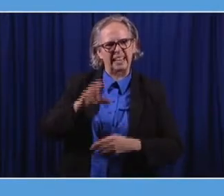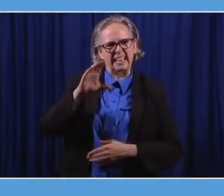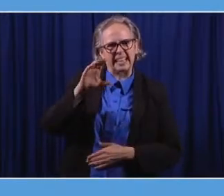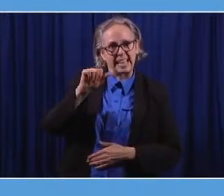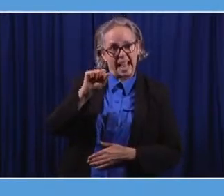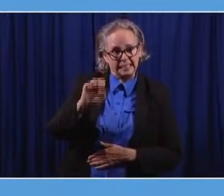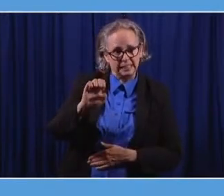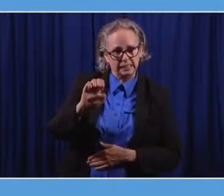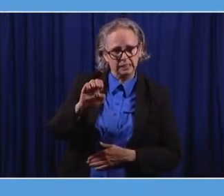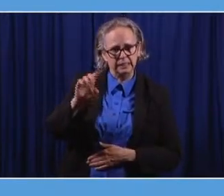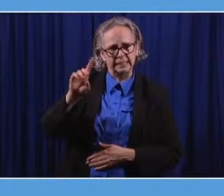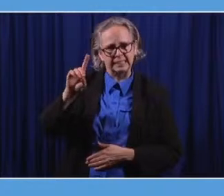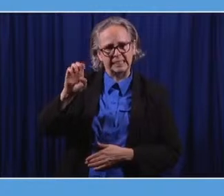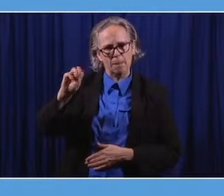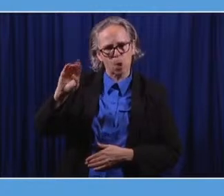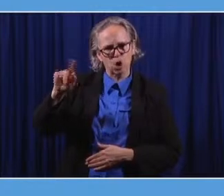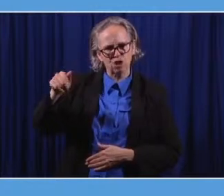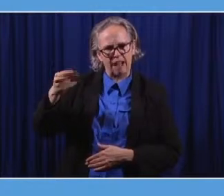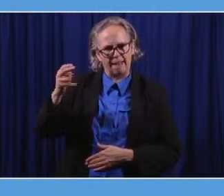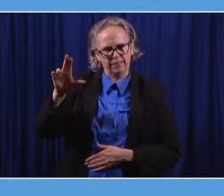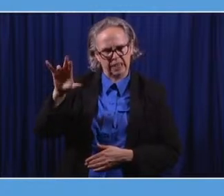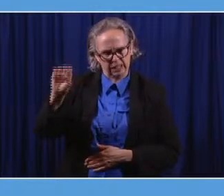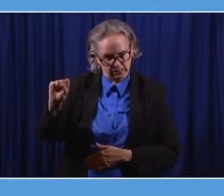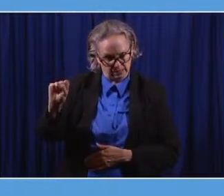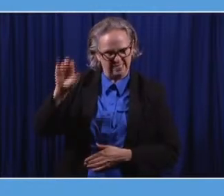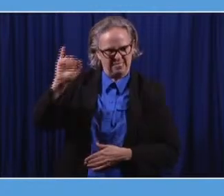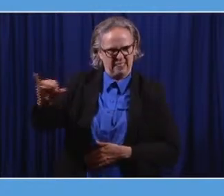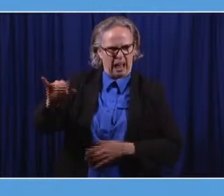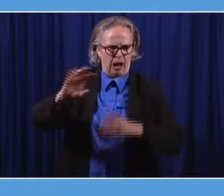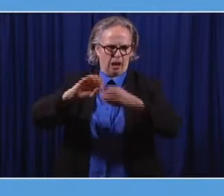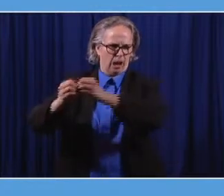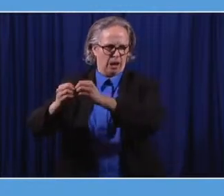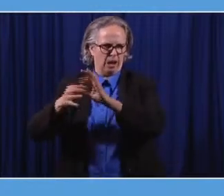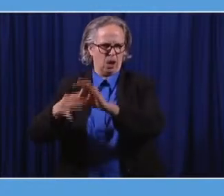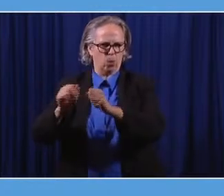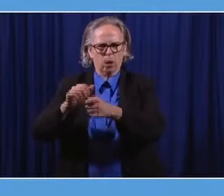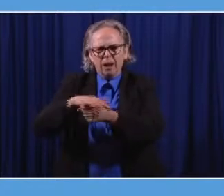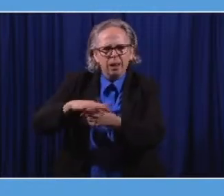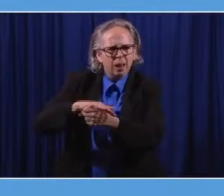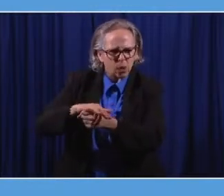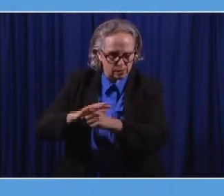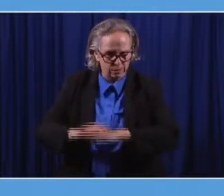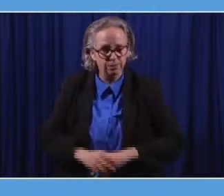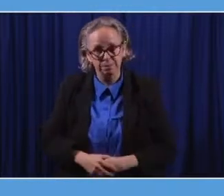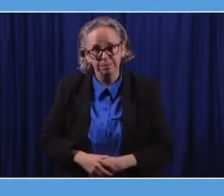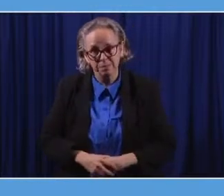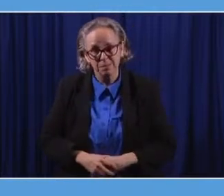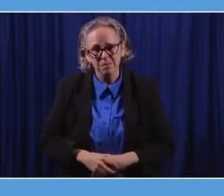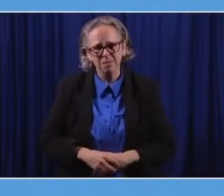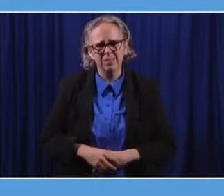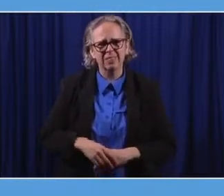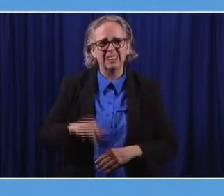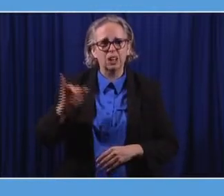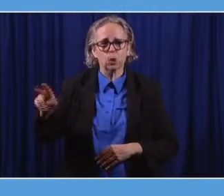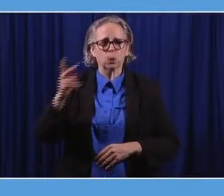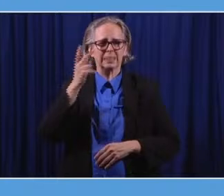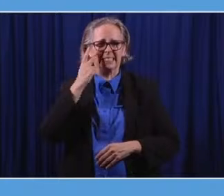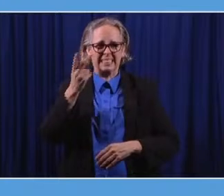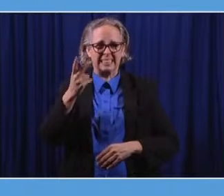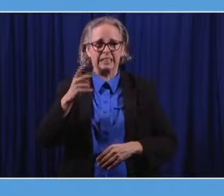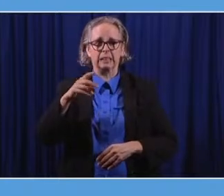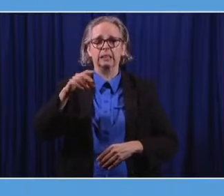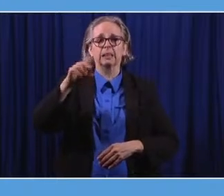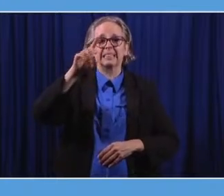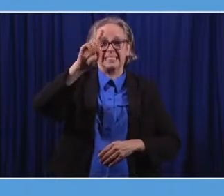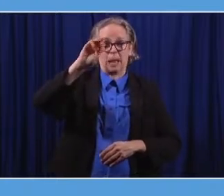now. By selecting this specific tool under Demographics menu, you can access COVID-19 case data